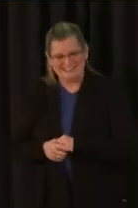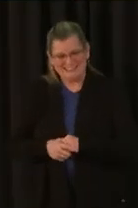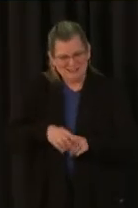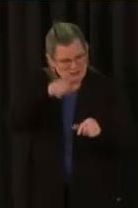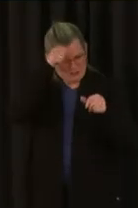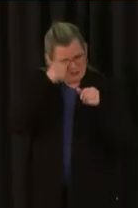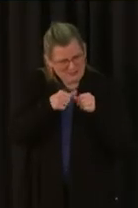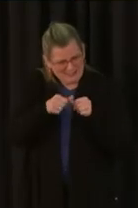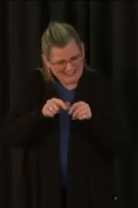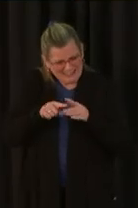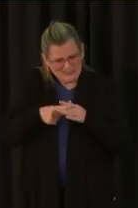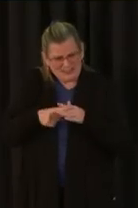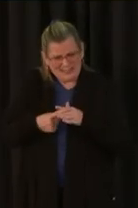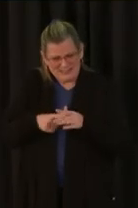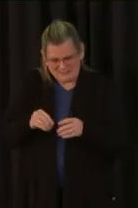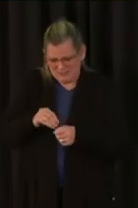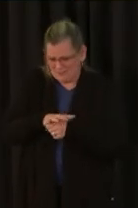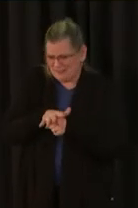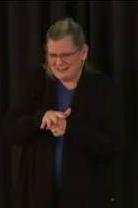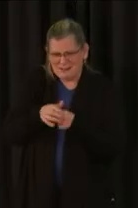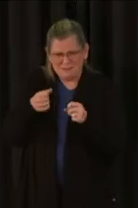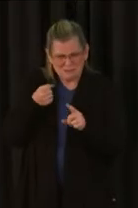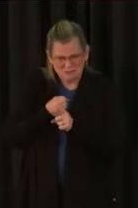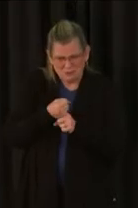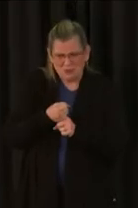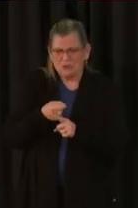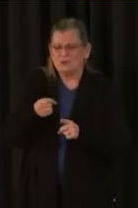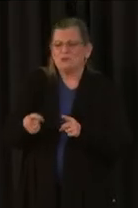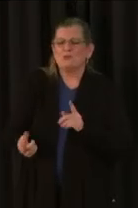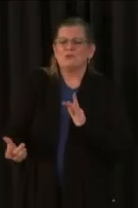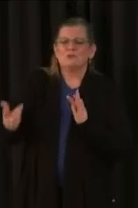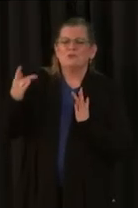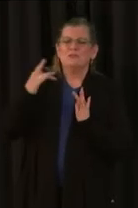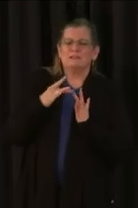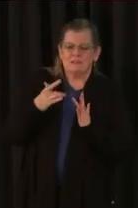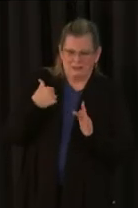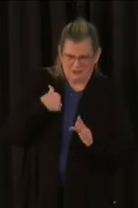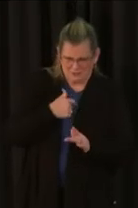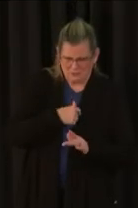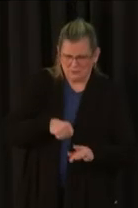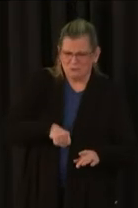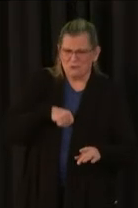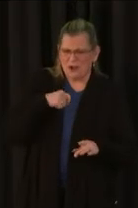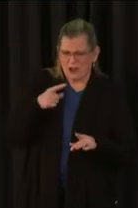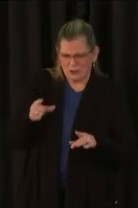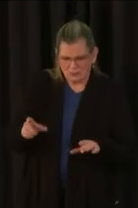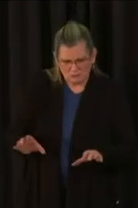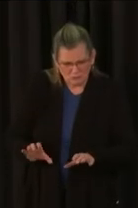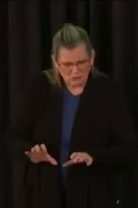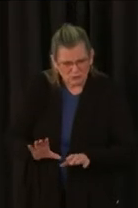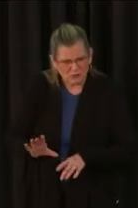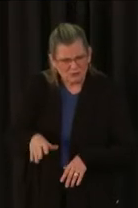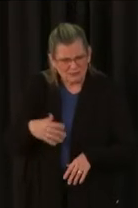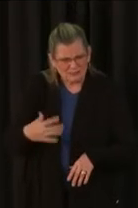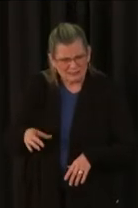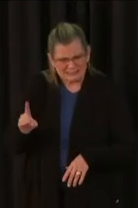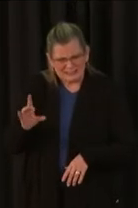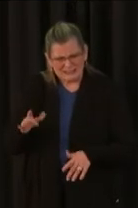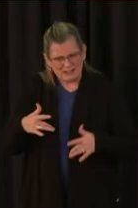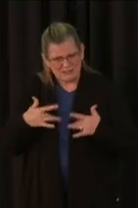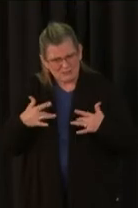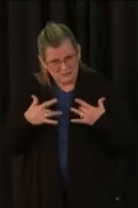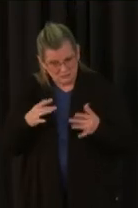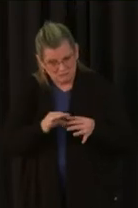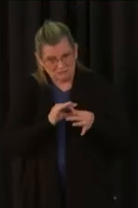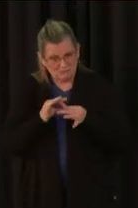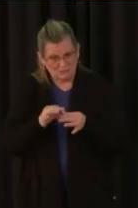actually did reach out, you engaged with us, and we're really proud of the work that you did in this DC Event Coalition,